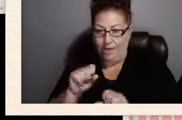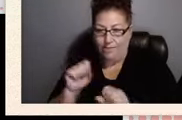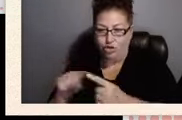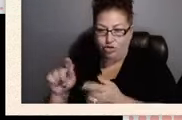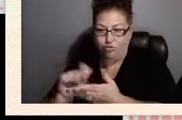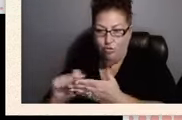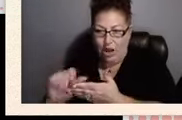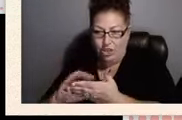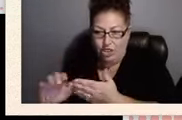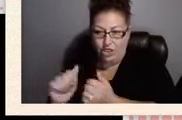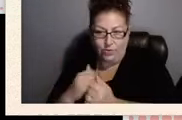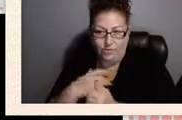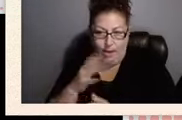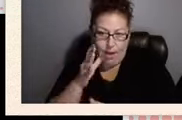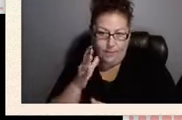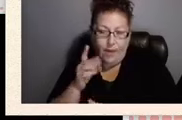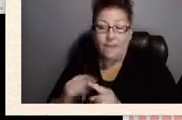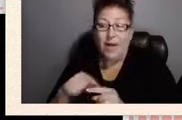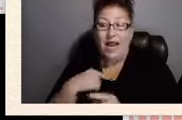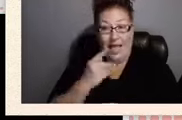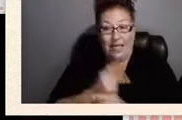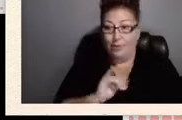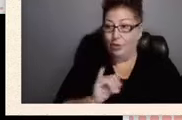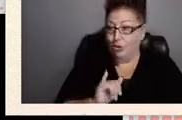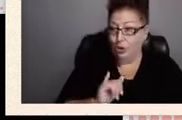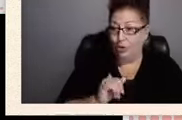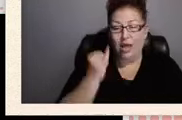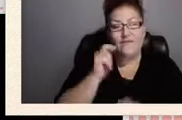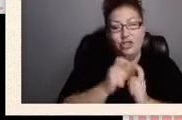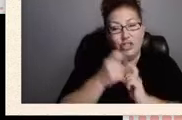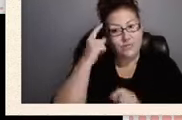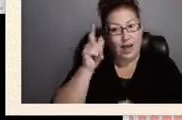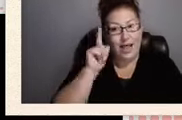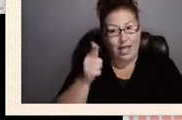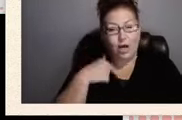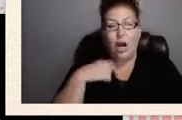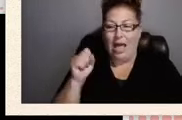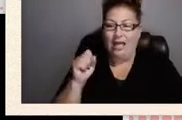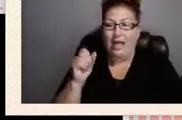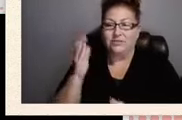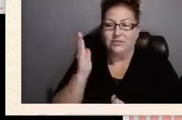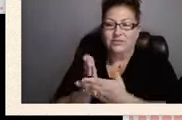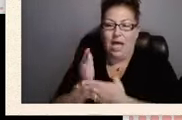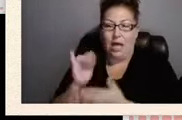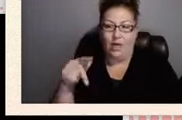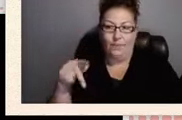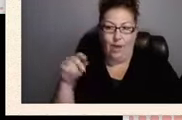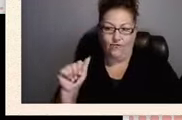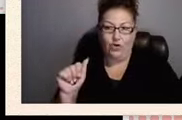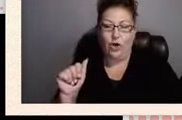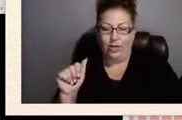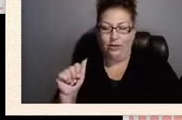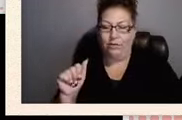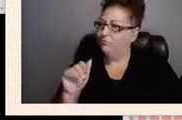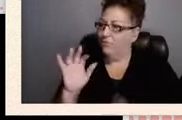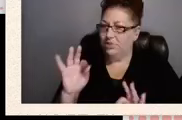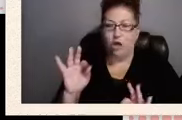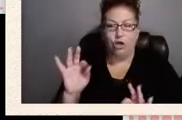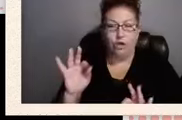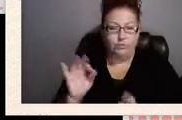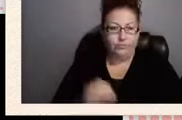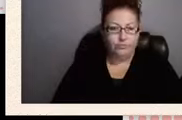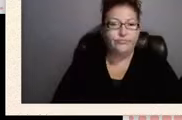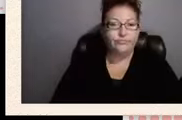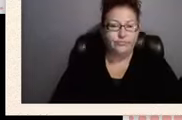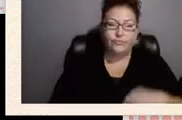mom, but I keep it too. And if I change my mind, I can destroy the power of attorney and it's all good. So